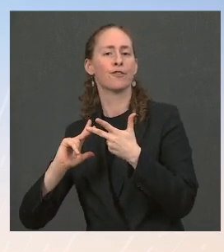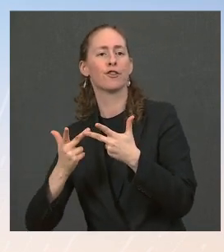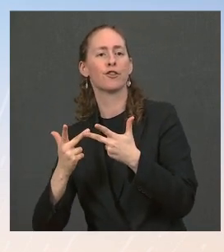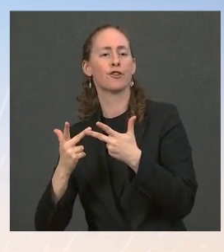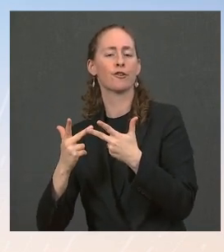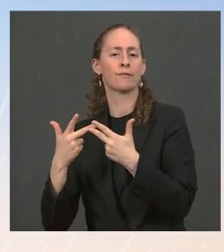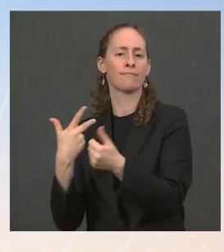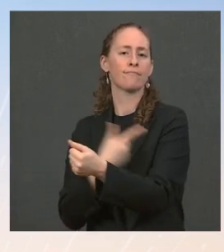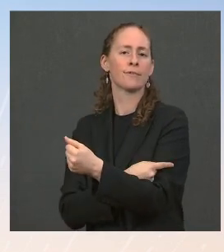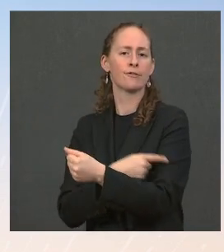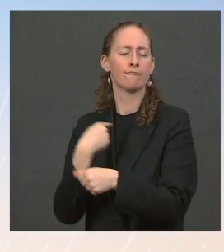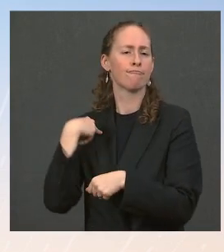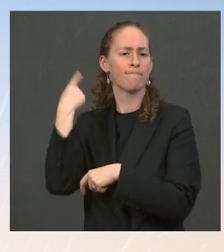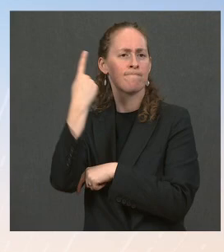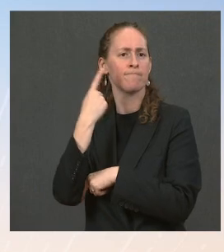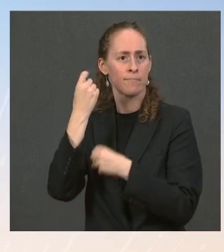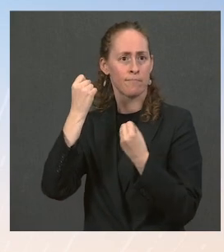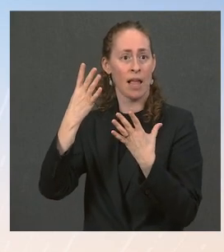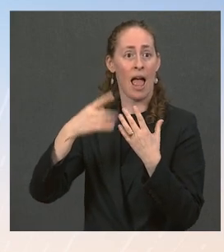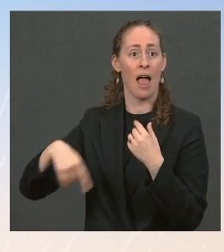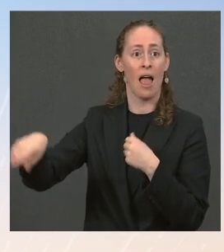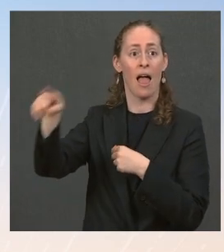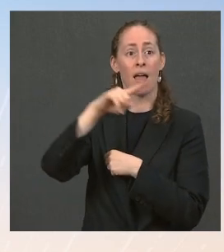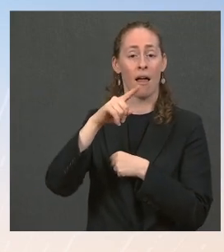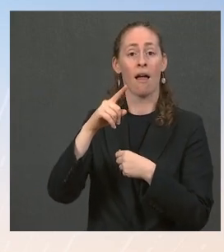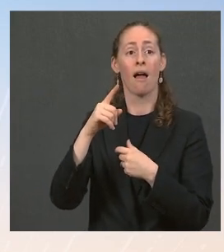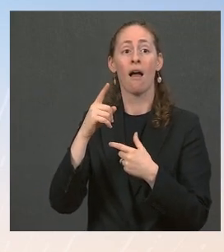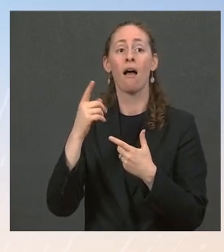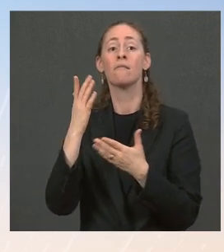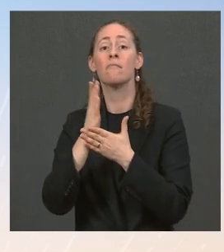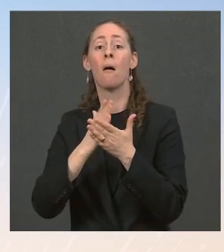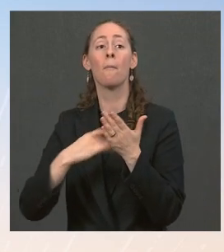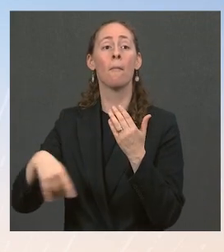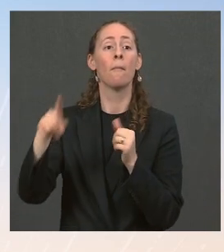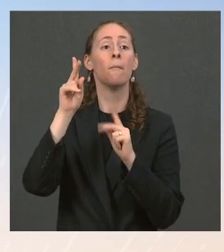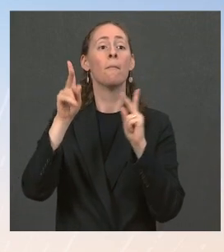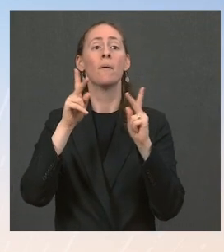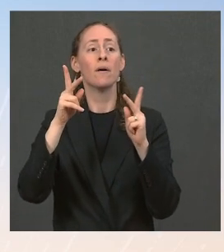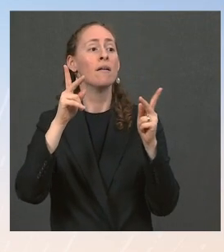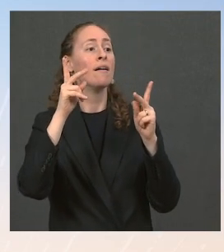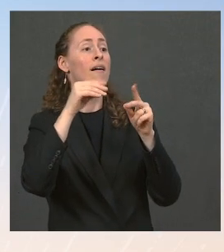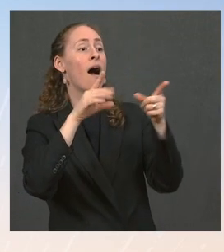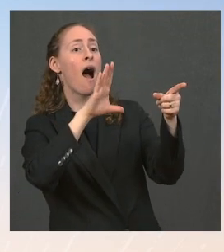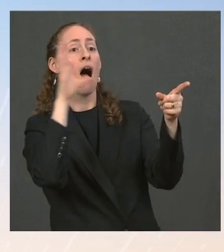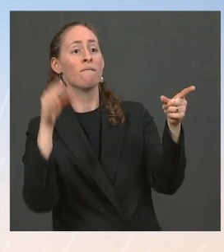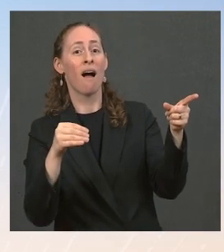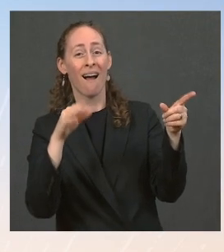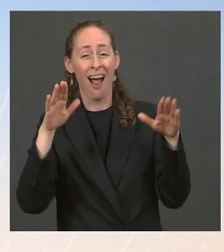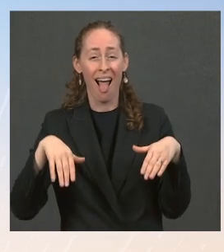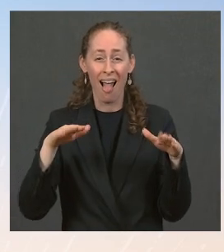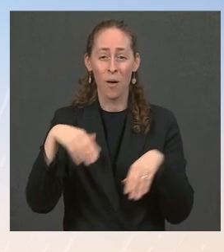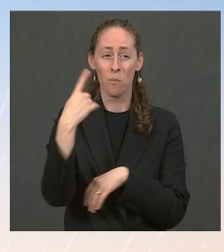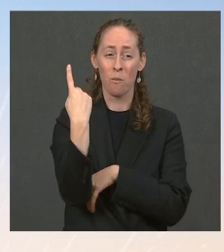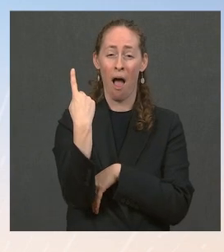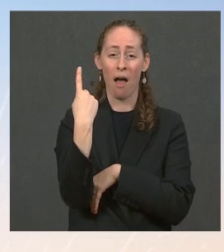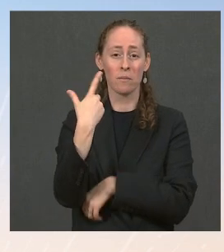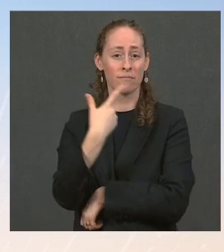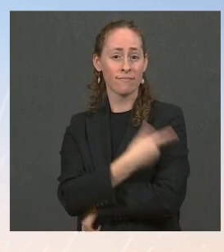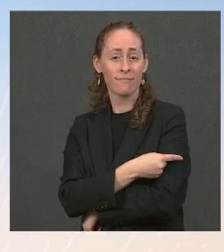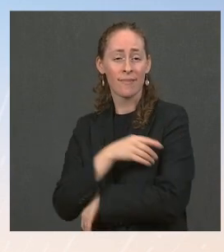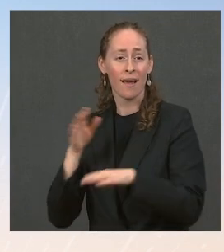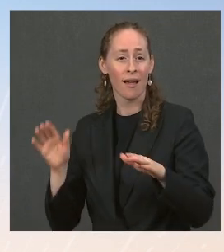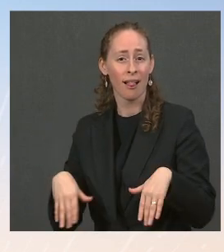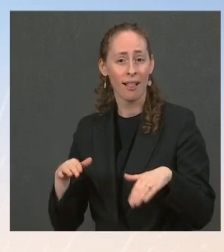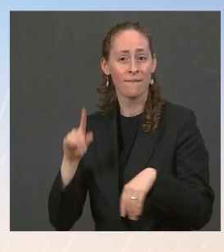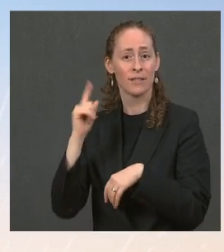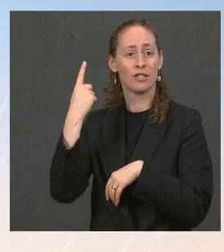for Americans before most in Africa have had one. Was that a topic of discussion? Why didn't we hear anything from